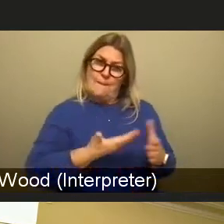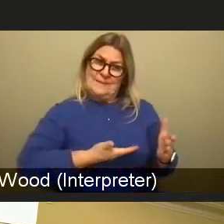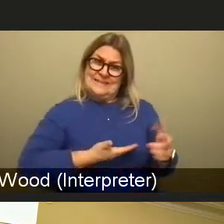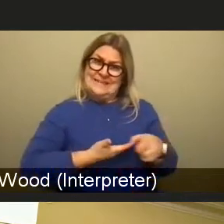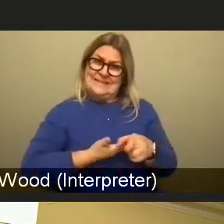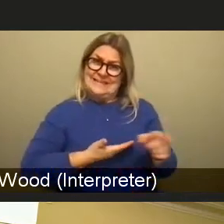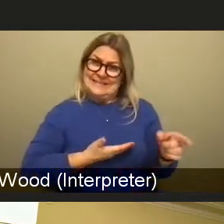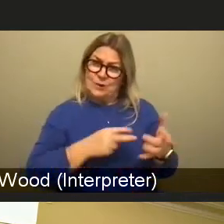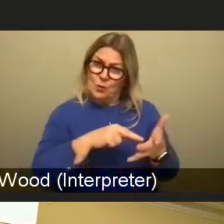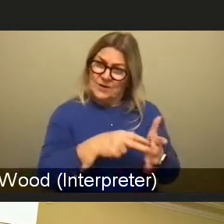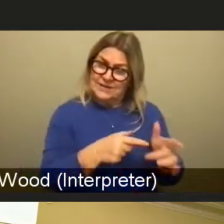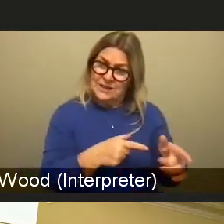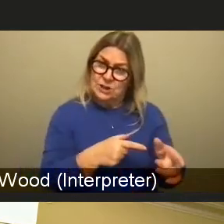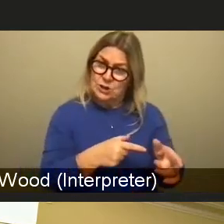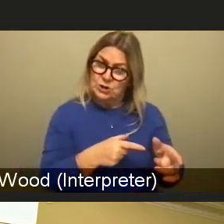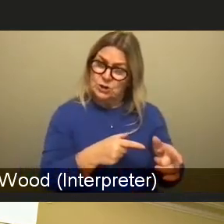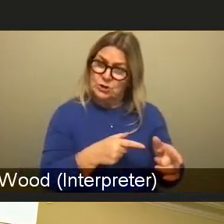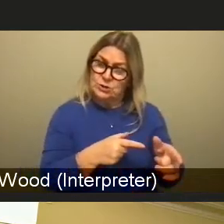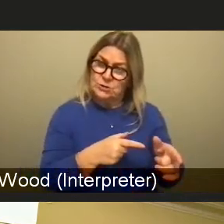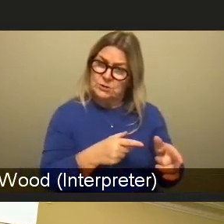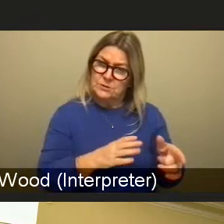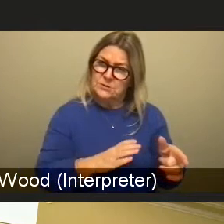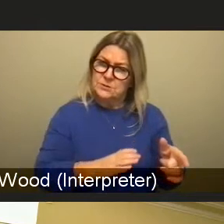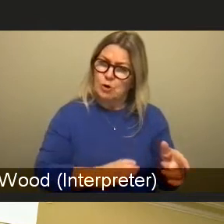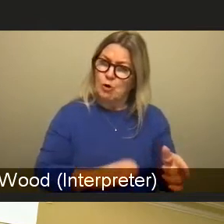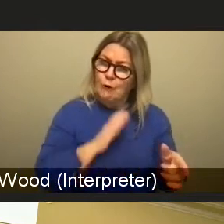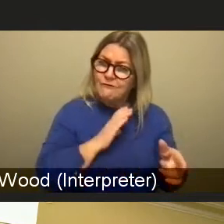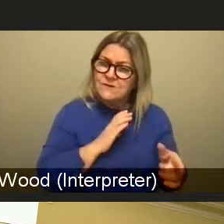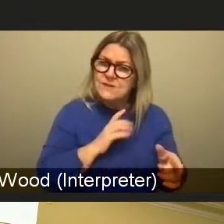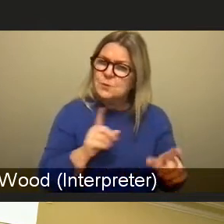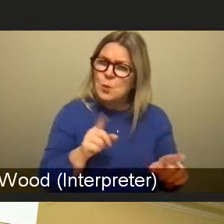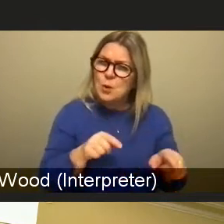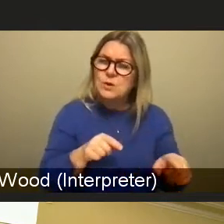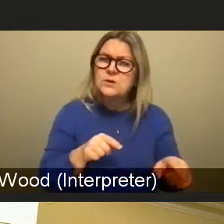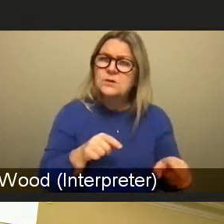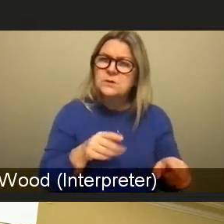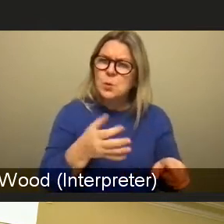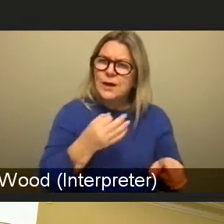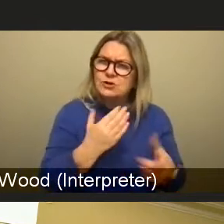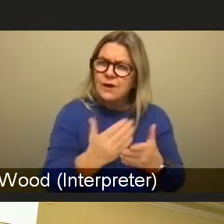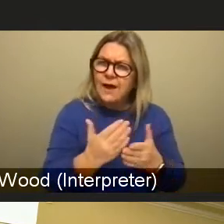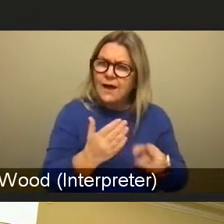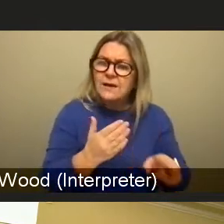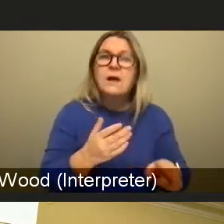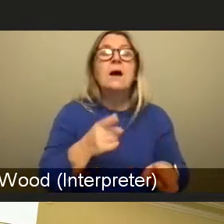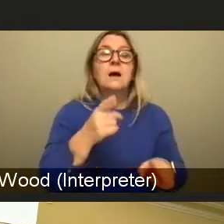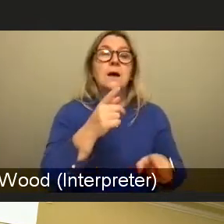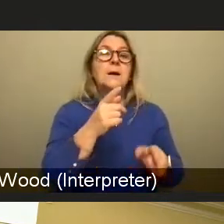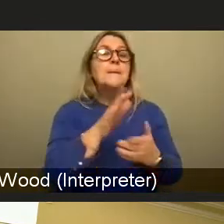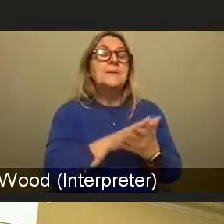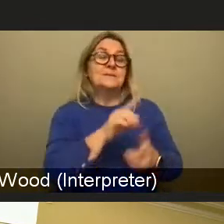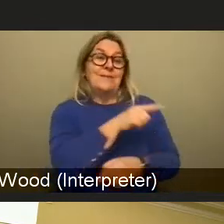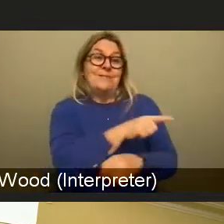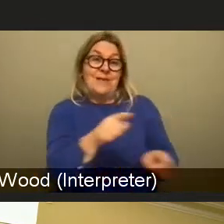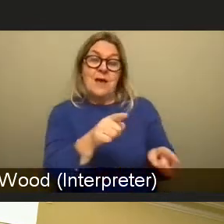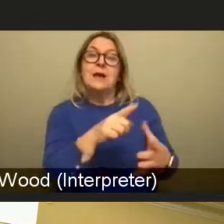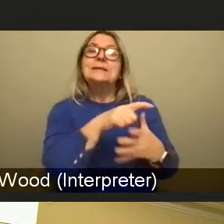Gillian? What makes an employer disability inclusive?